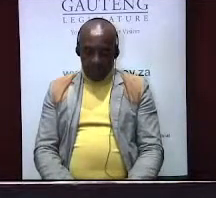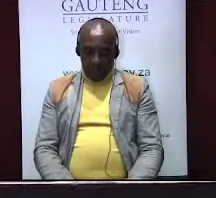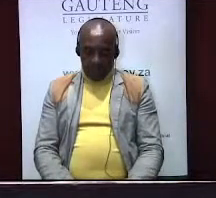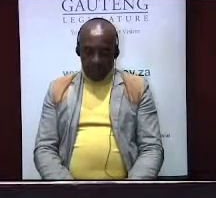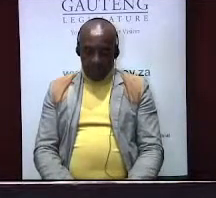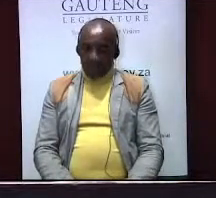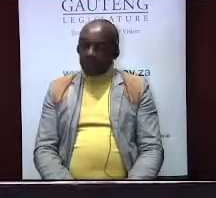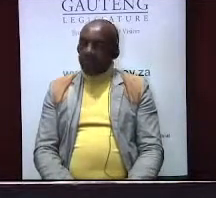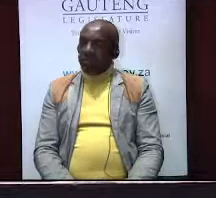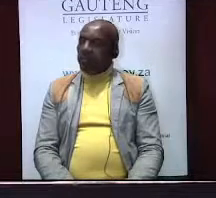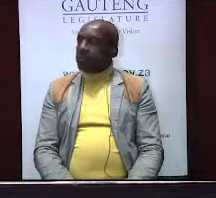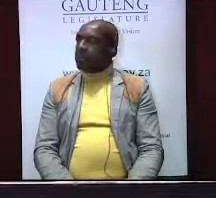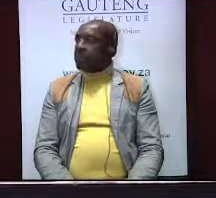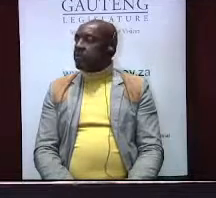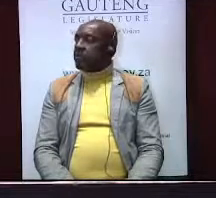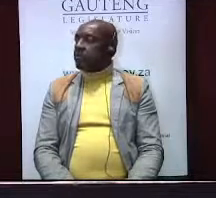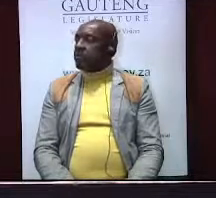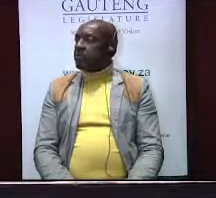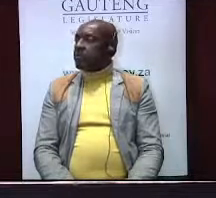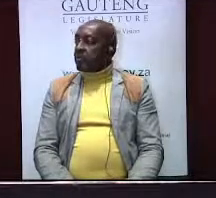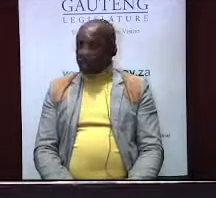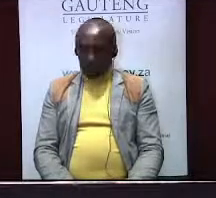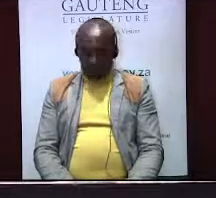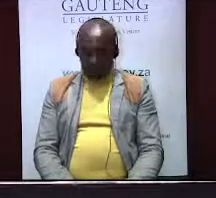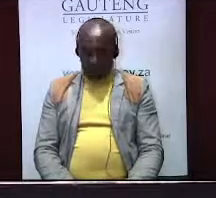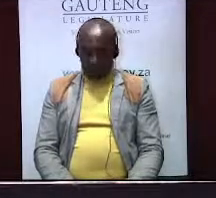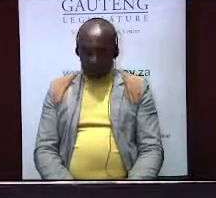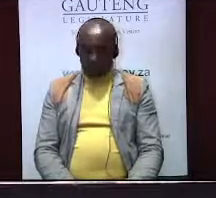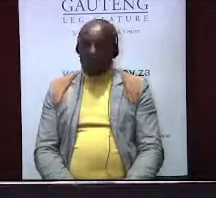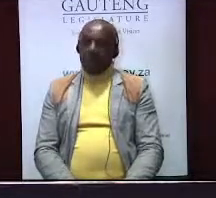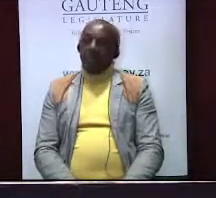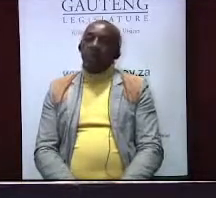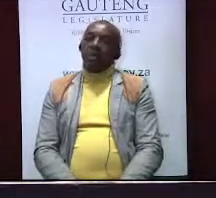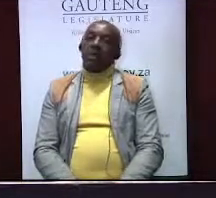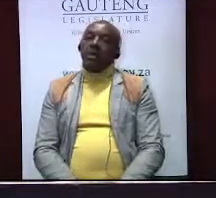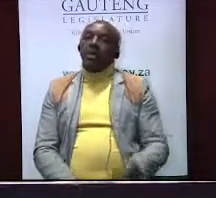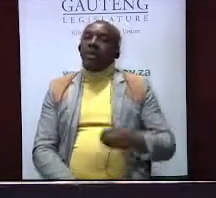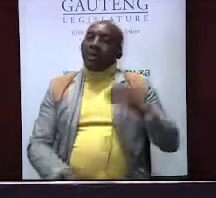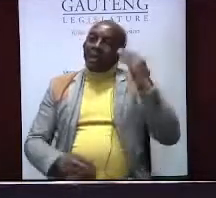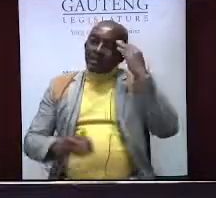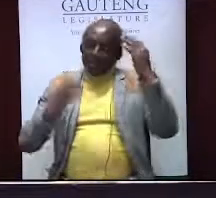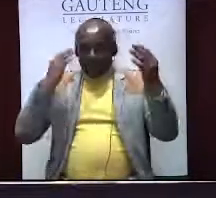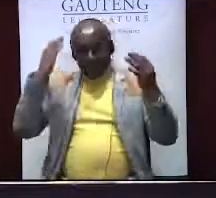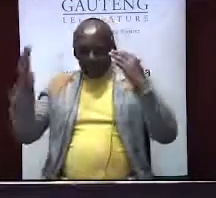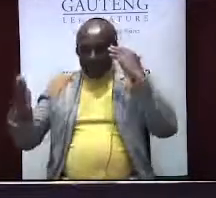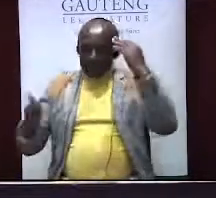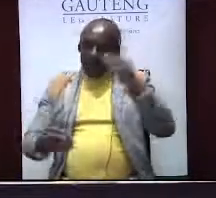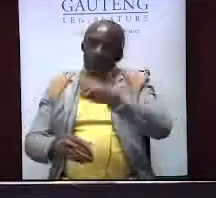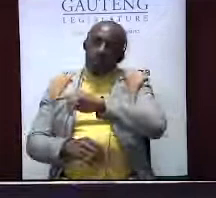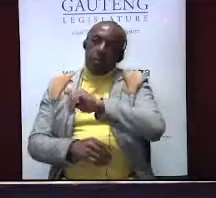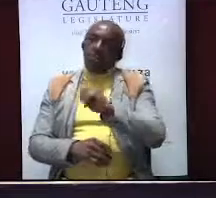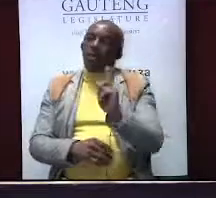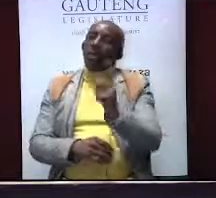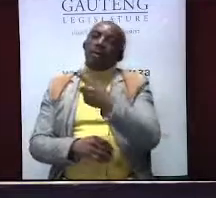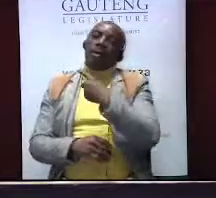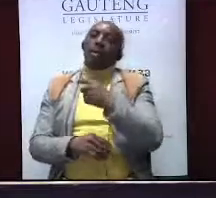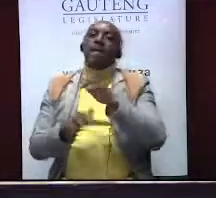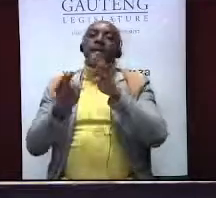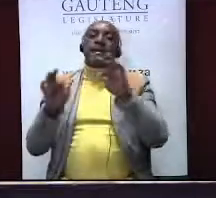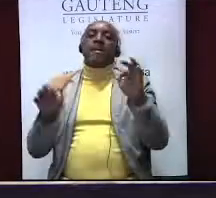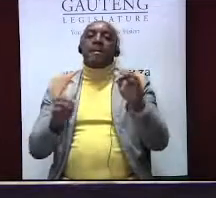Okay, ki kiale dumedi sa kaufela basanga ba